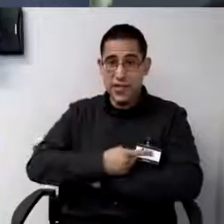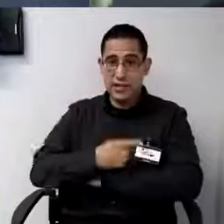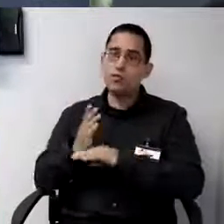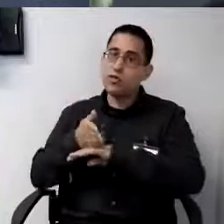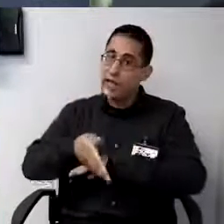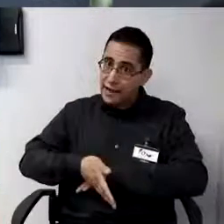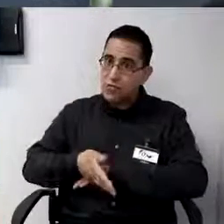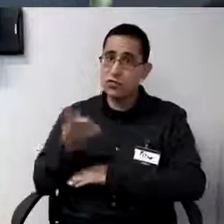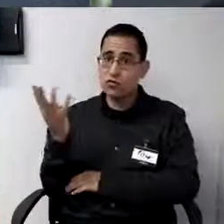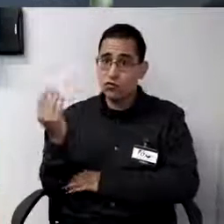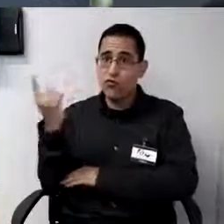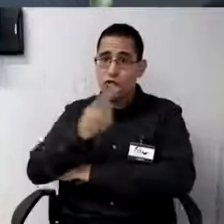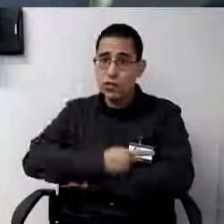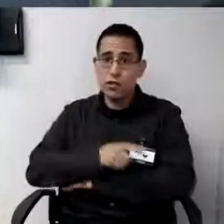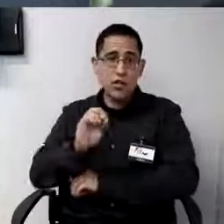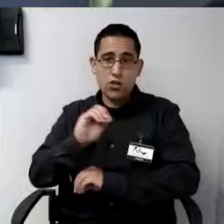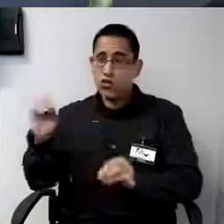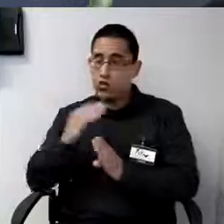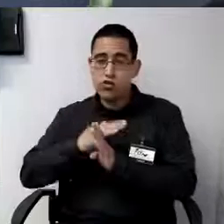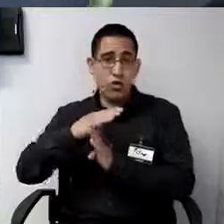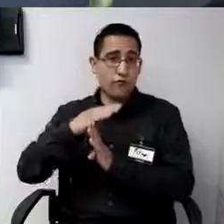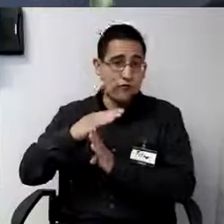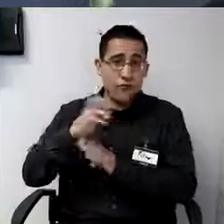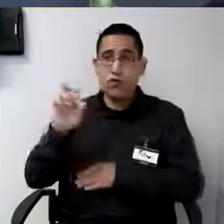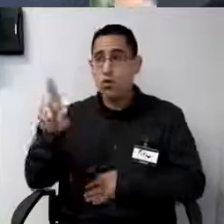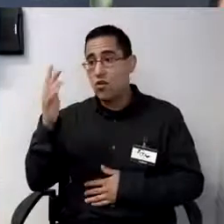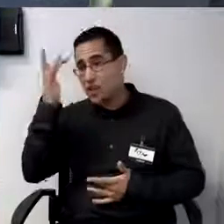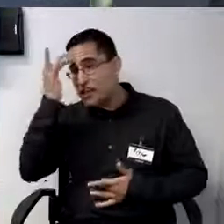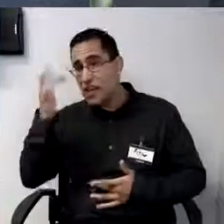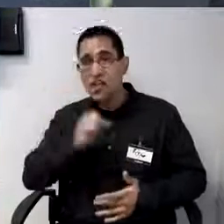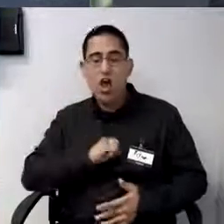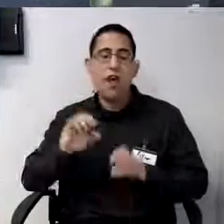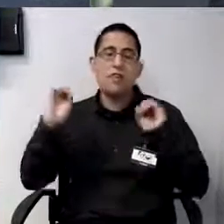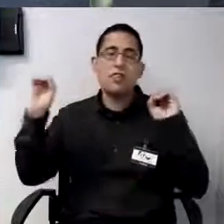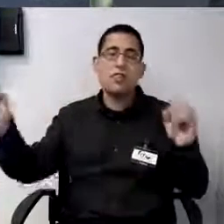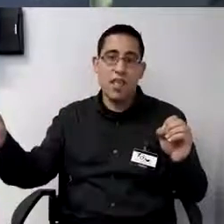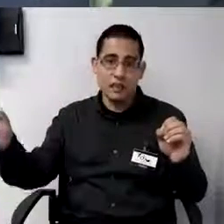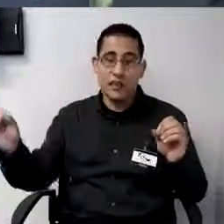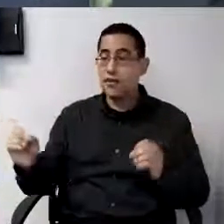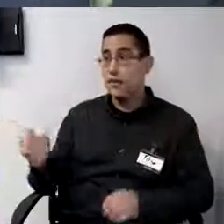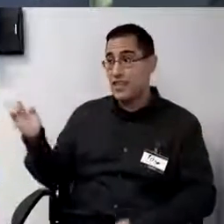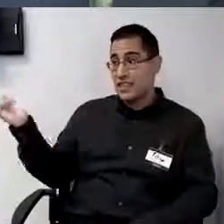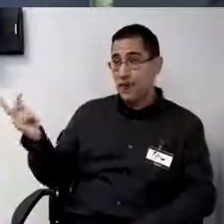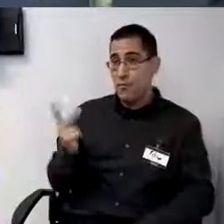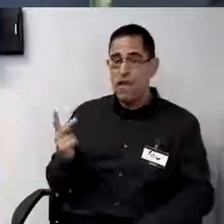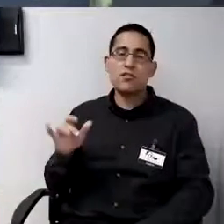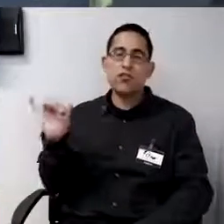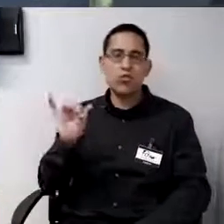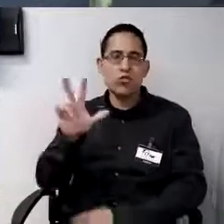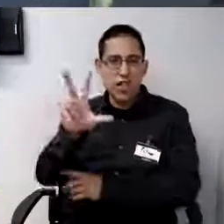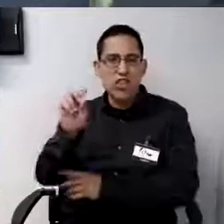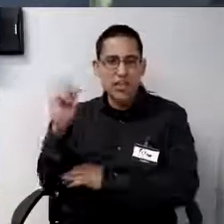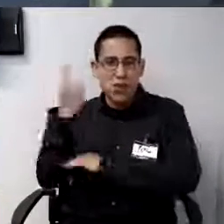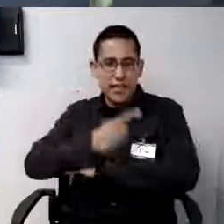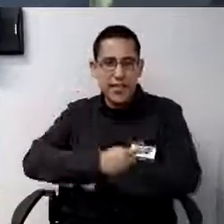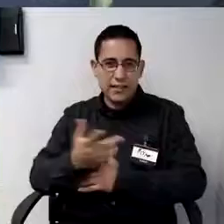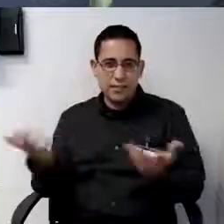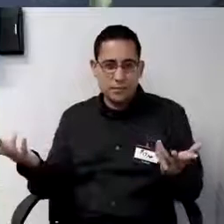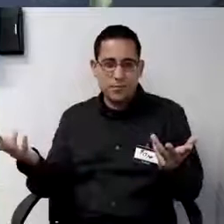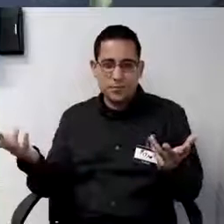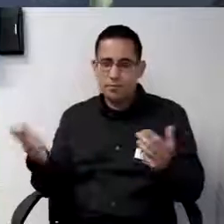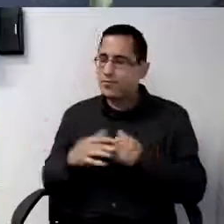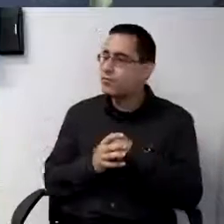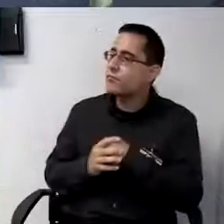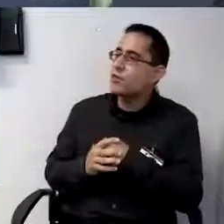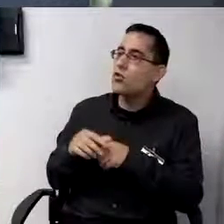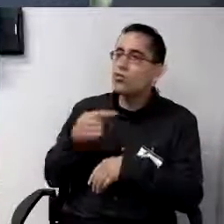medication for so many days, and if you meet that time and symptoms, then we bring you back and we don't retest you. So generally we're testing